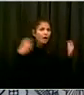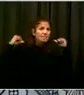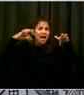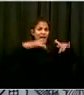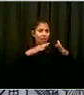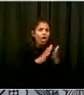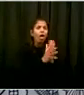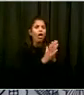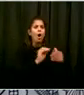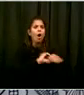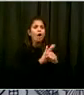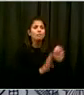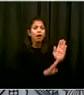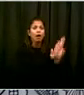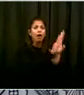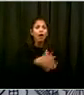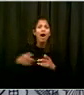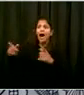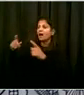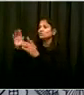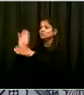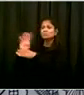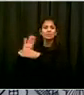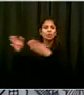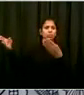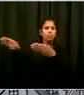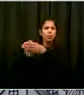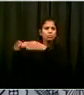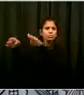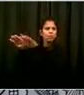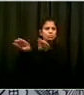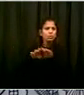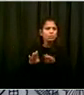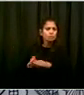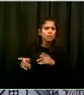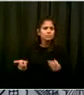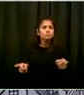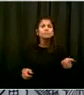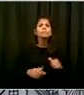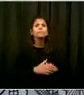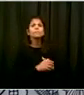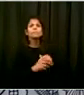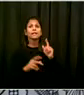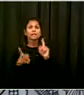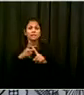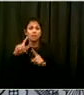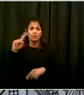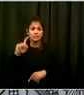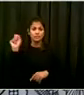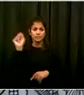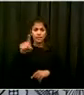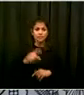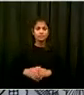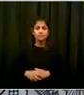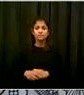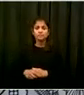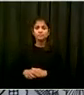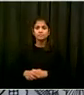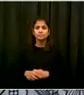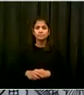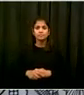Yeah, thanks for that. Gears a bit. I wanted to follow up on some remarks you made on the Brian Lehrer show last week. I recall you